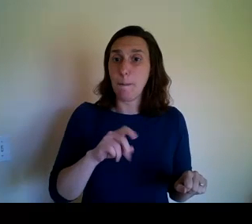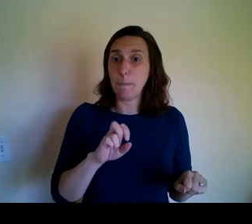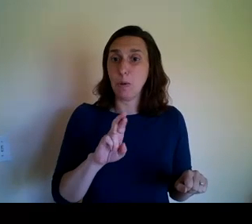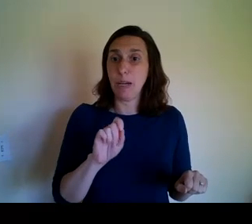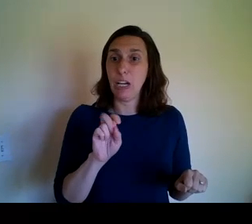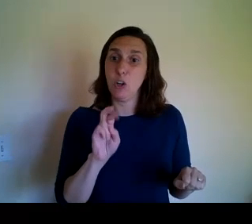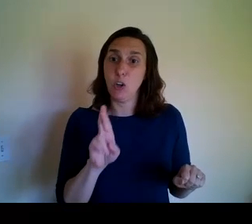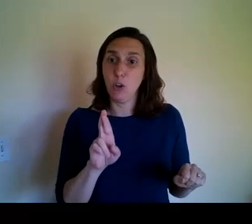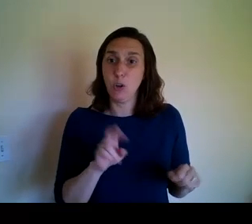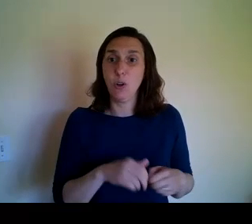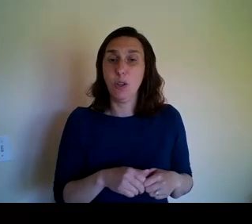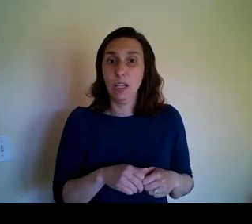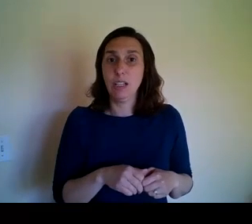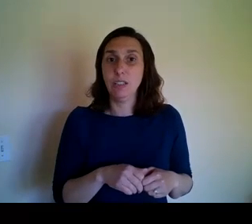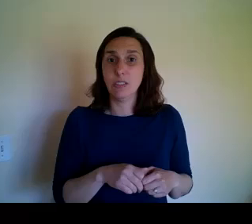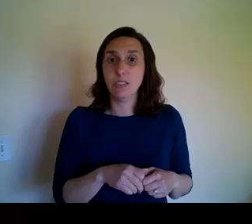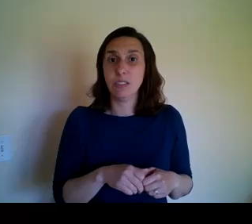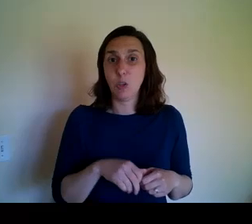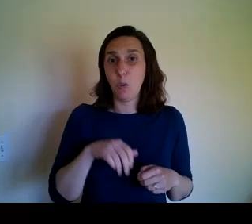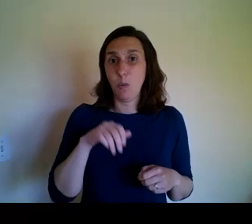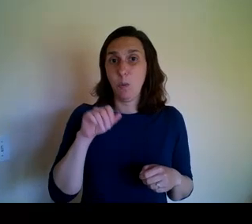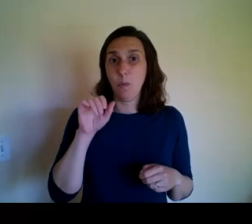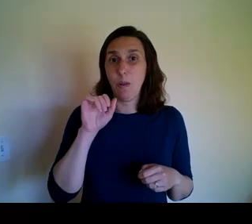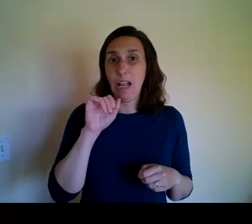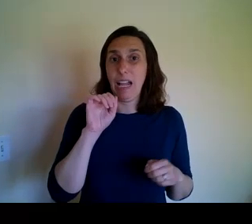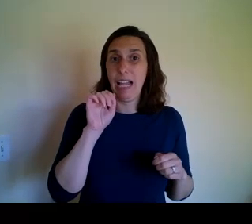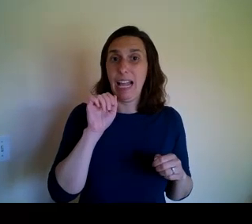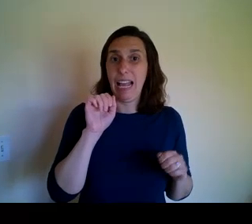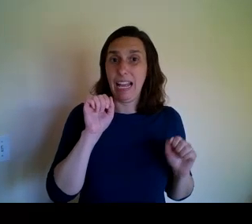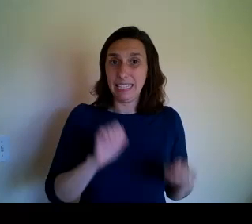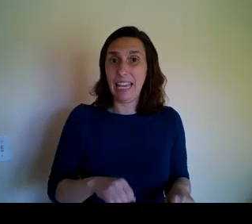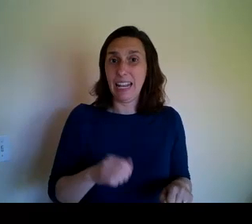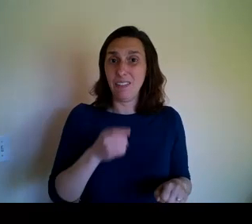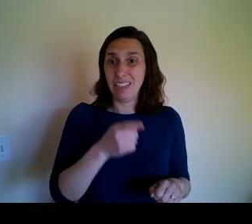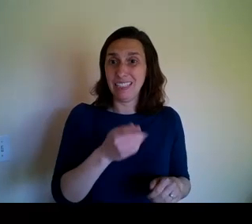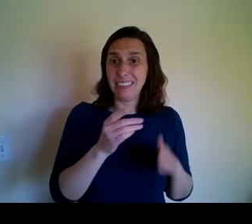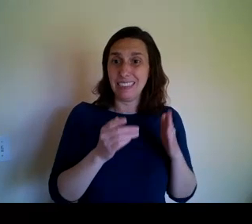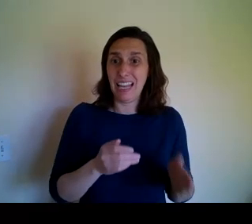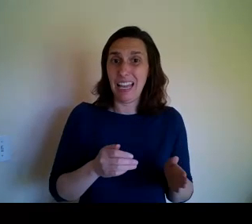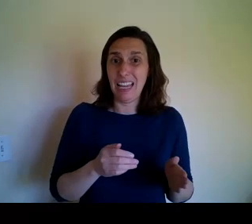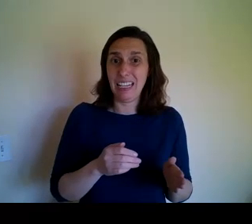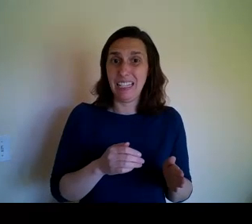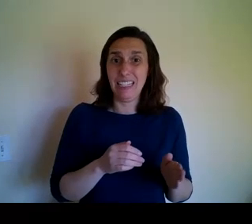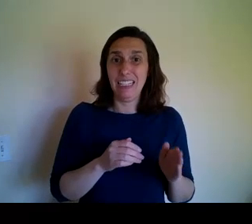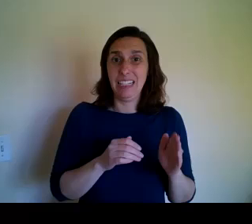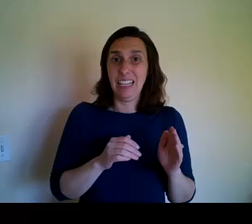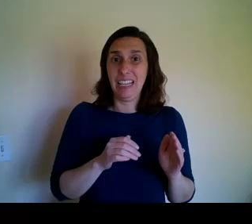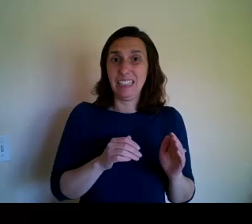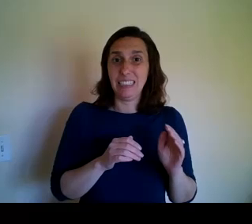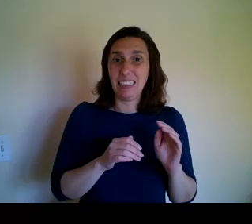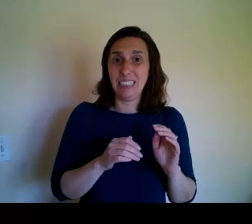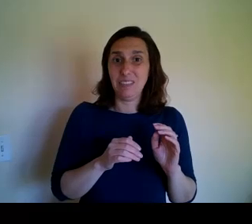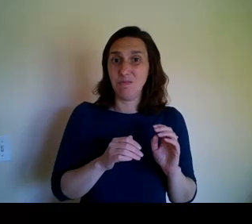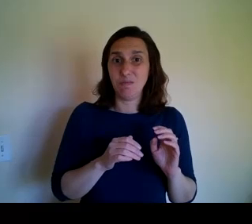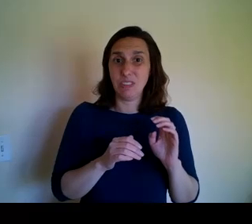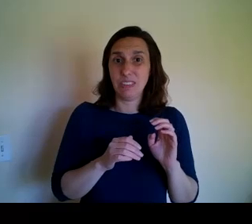operation of taking this side as a power to e. Could also do something similar. If